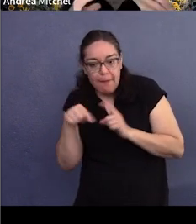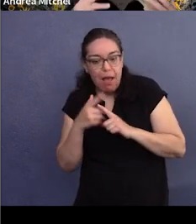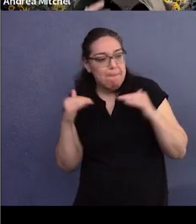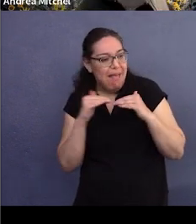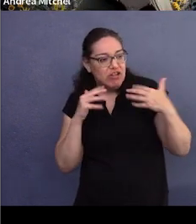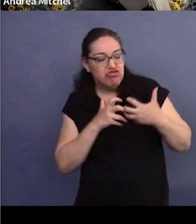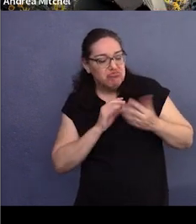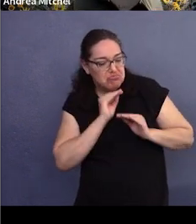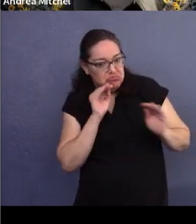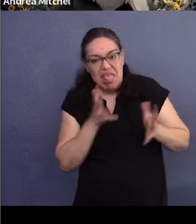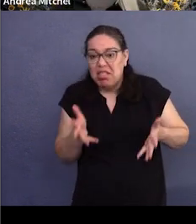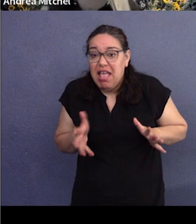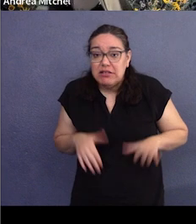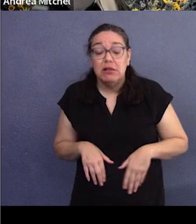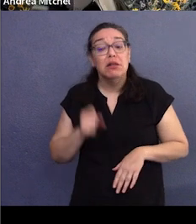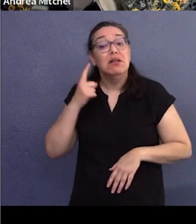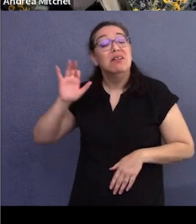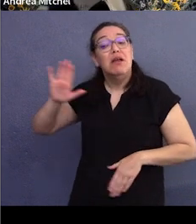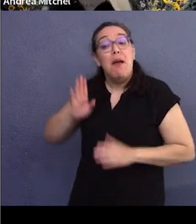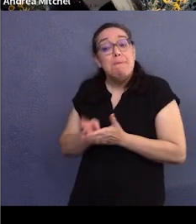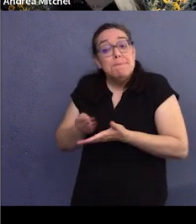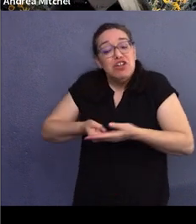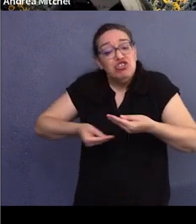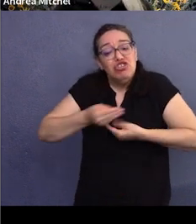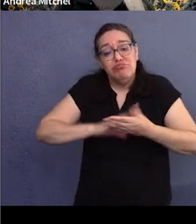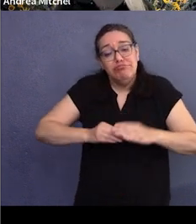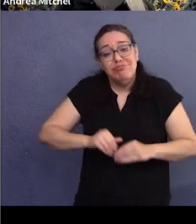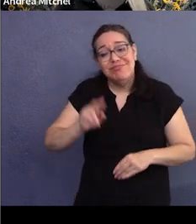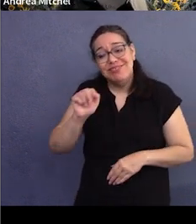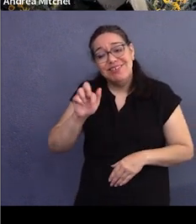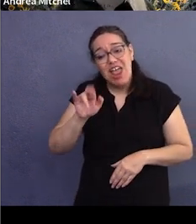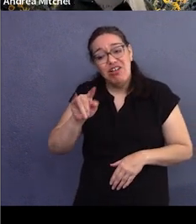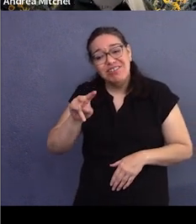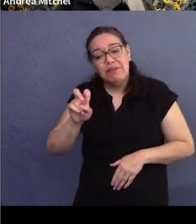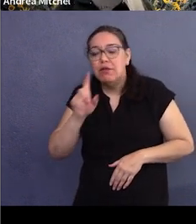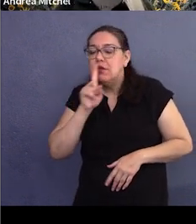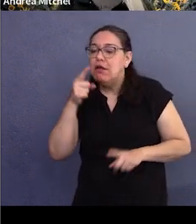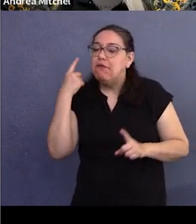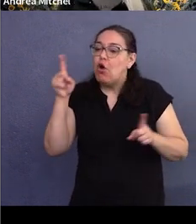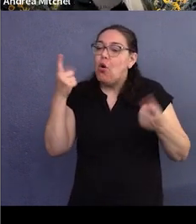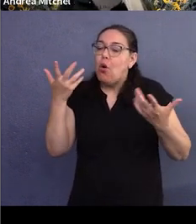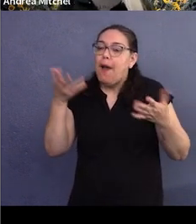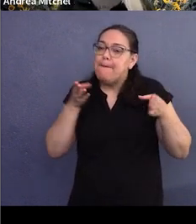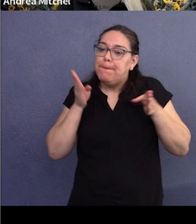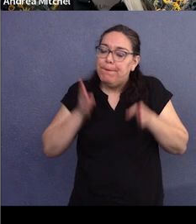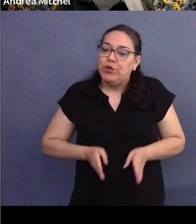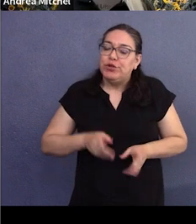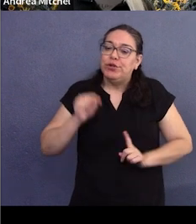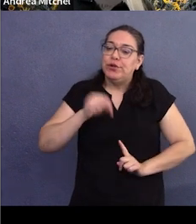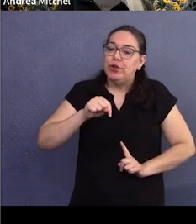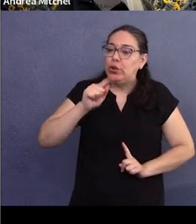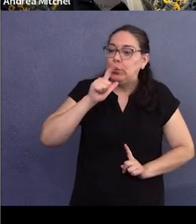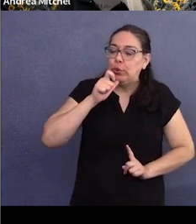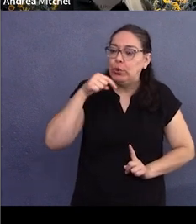it. The budget narrative is more for a person who is, it's for a person who is not necessarily